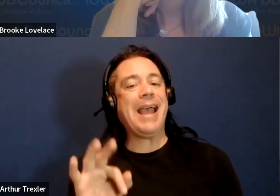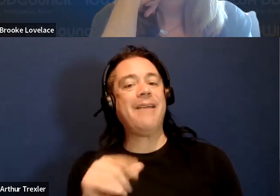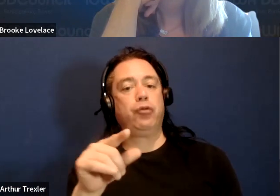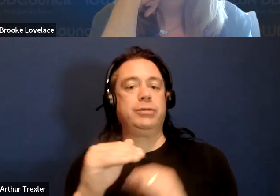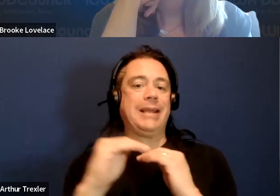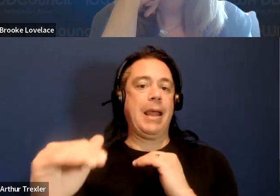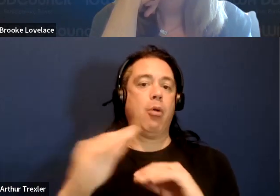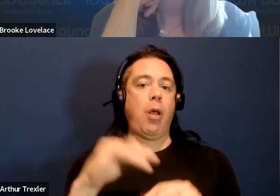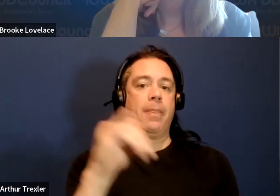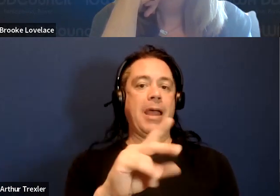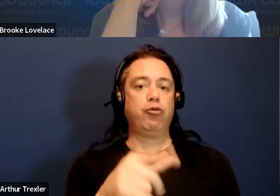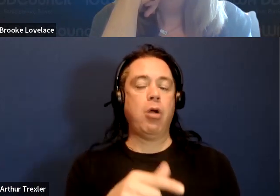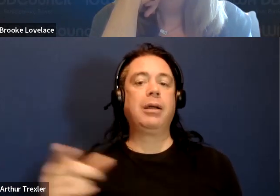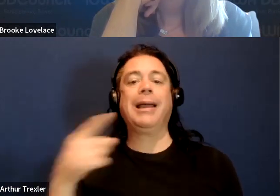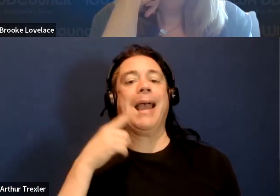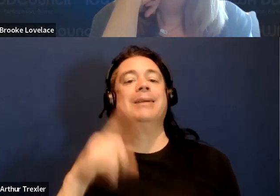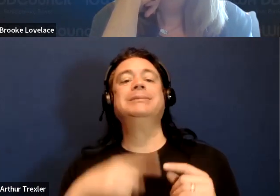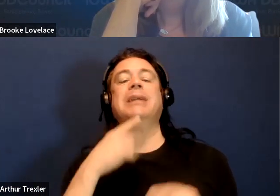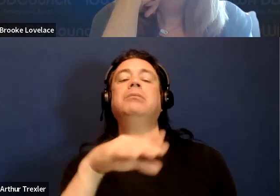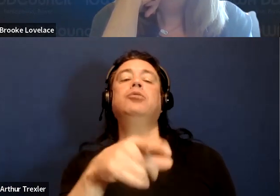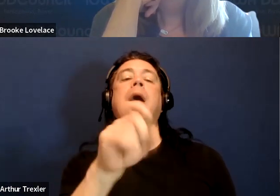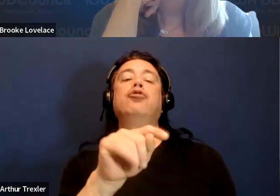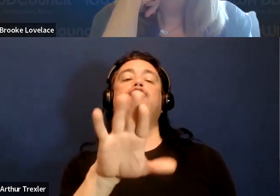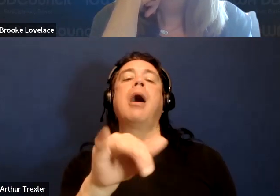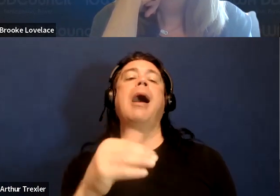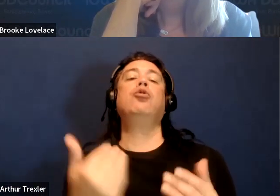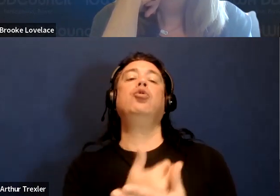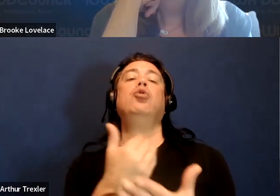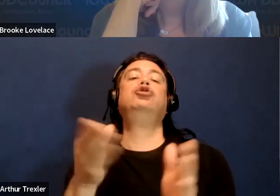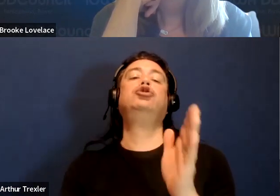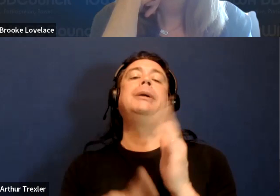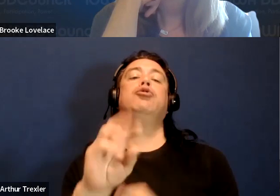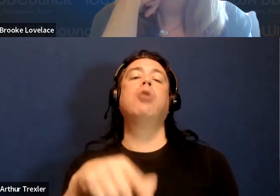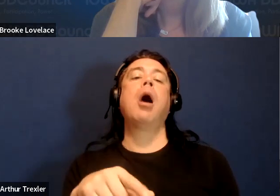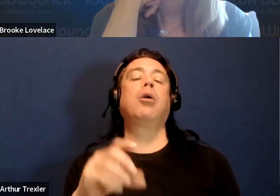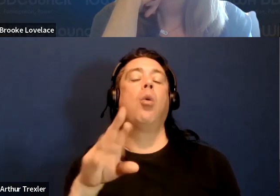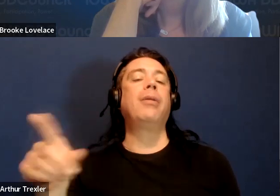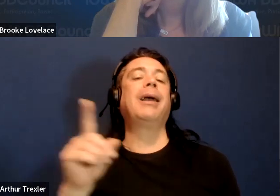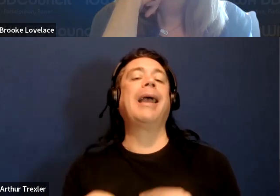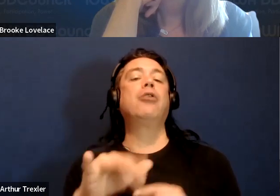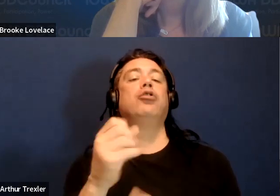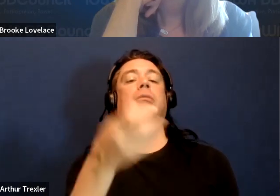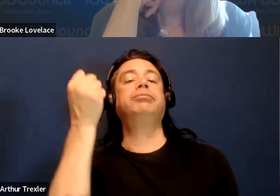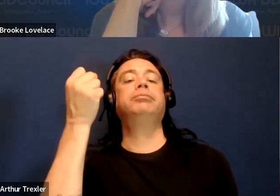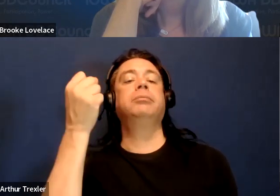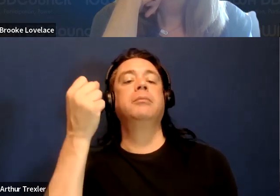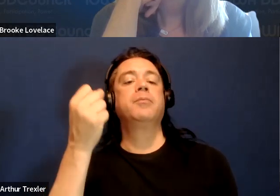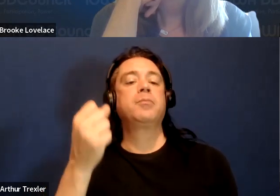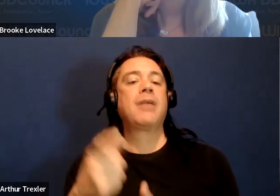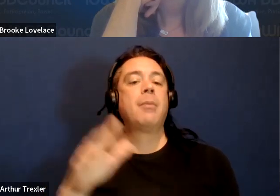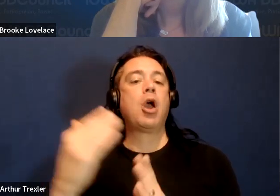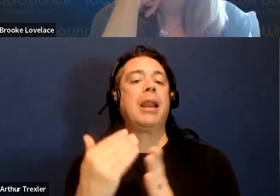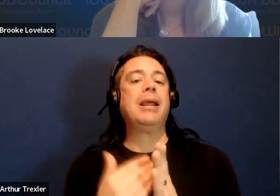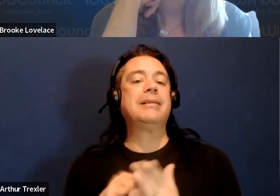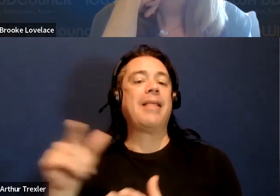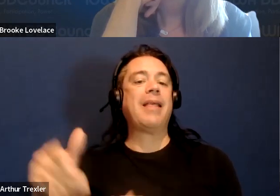on that drug. So they can't say, oh, you have to do something this cheaper drug, or they can't just remove it from their list of drugs